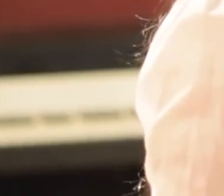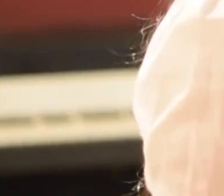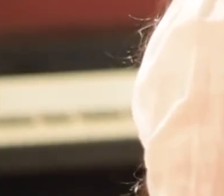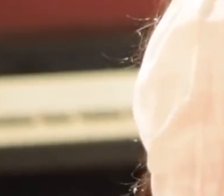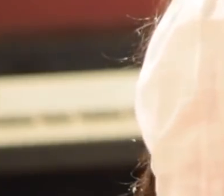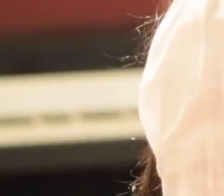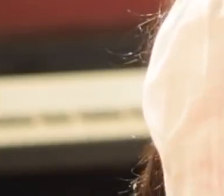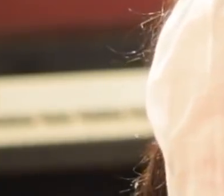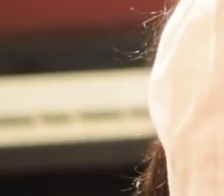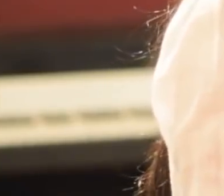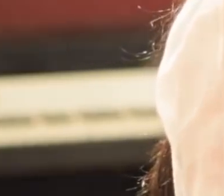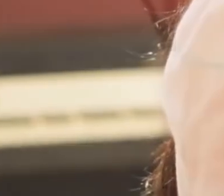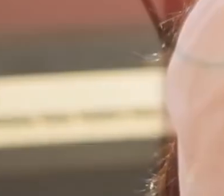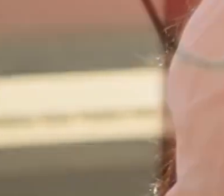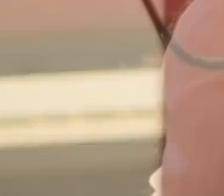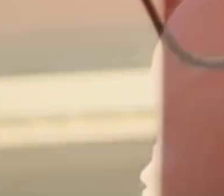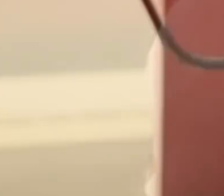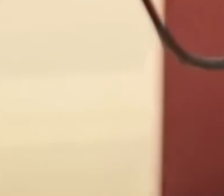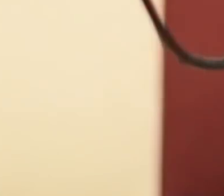know and see